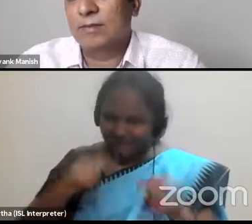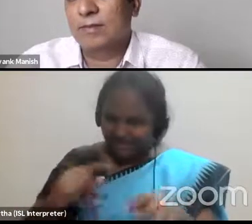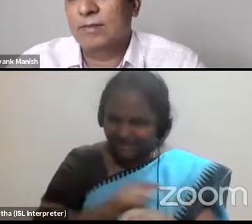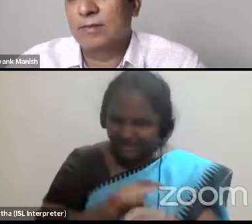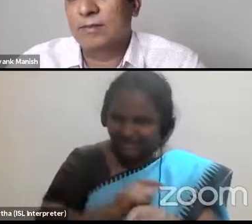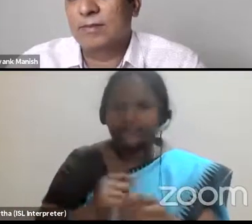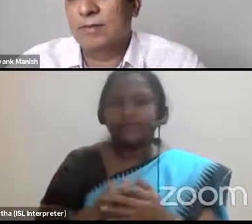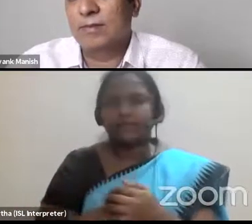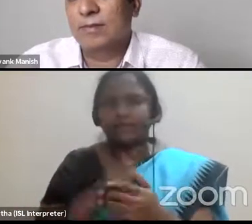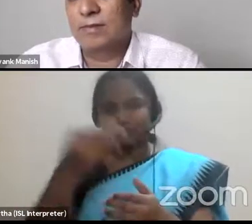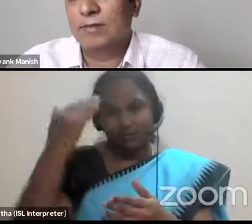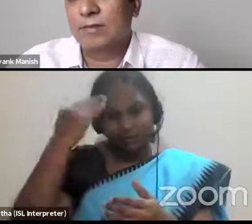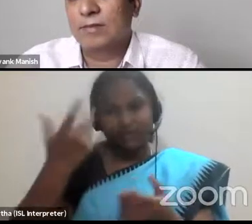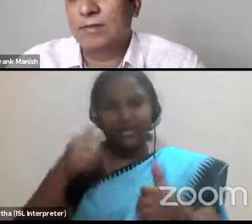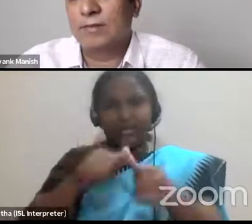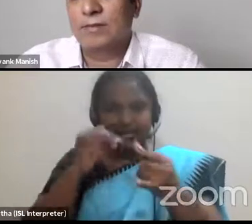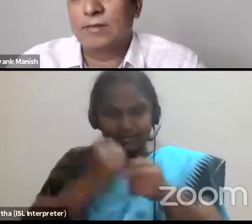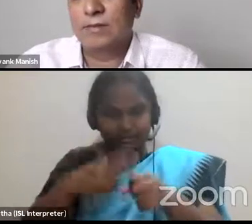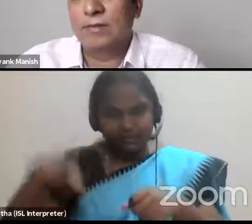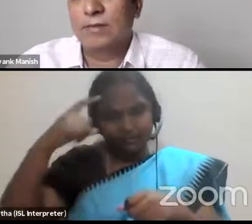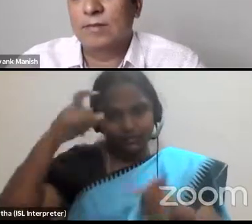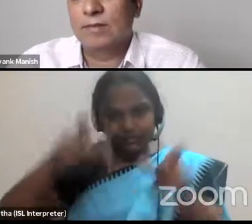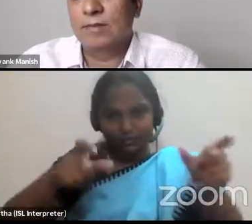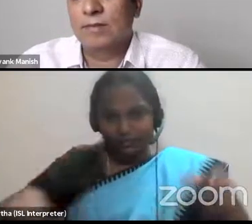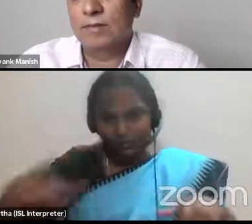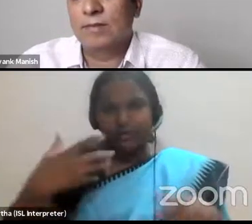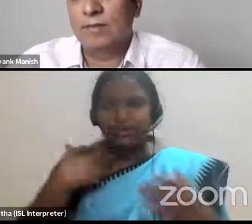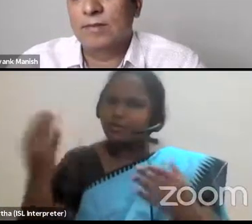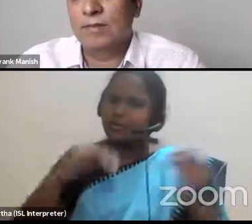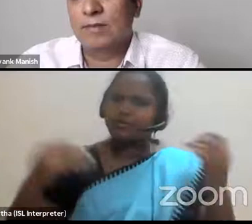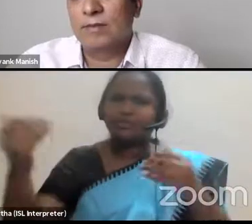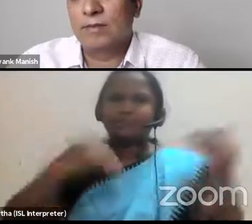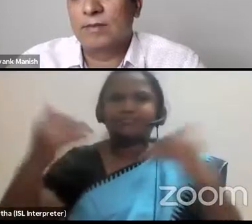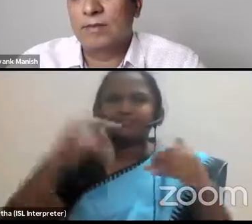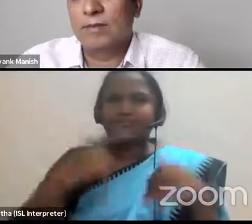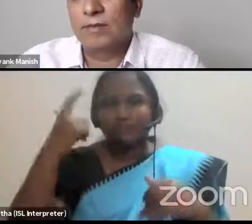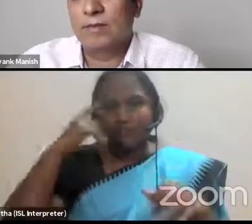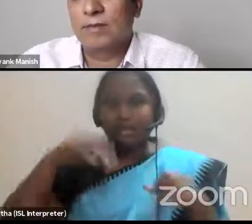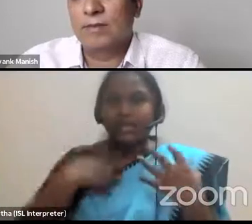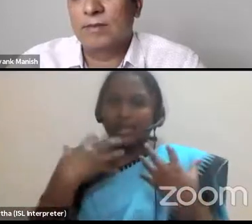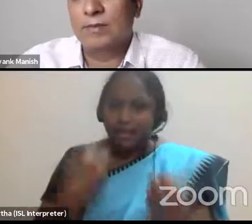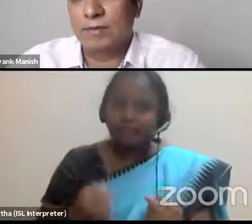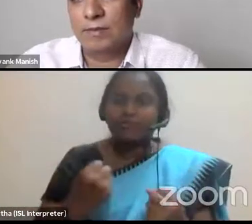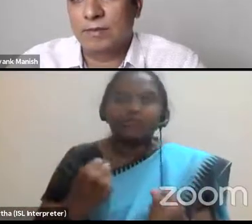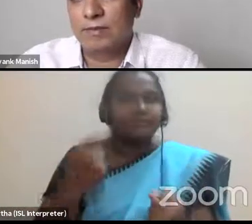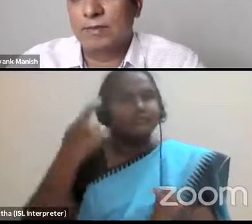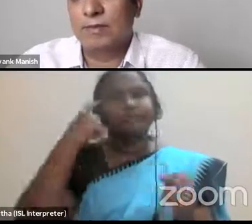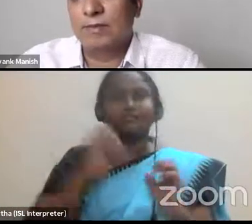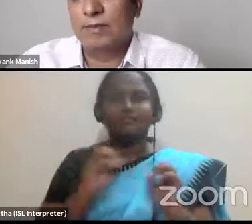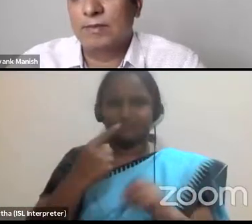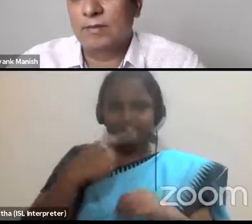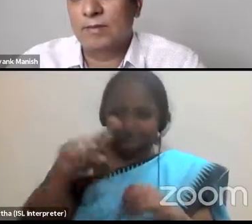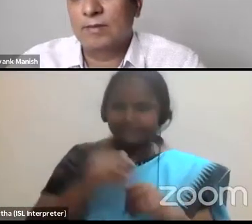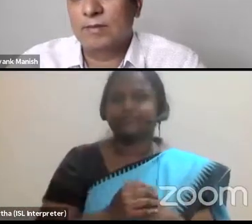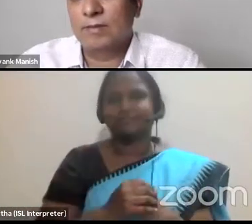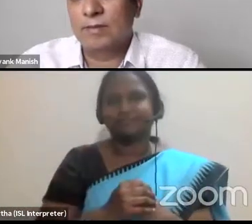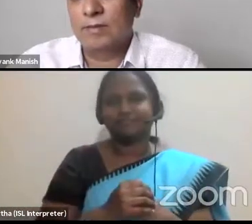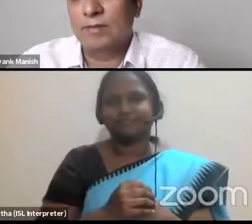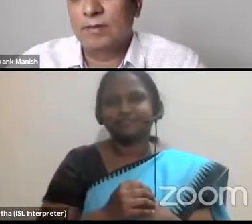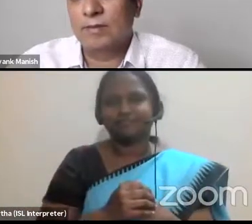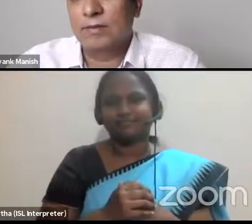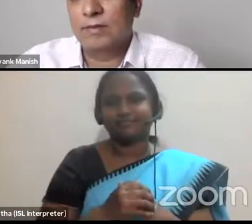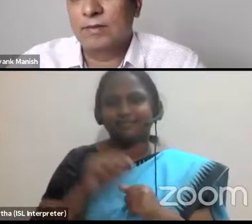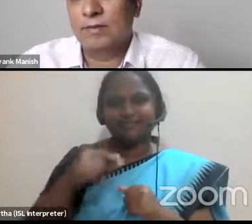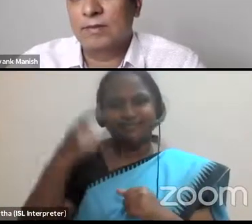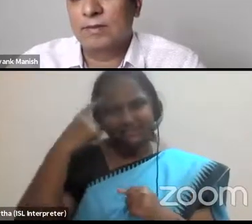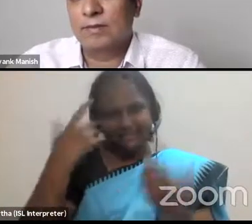those, agents on those, and you always can come up with something which we have not thought of, right? So that there is this